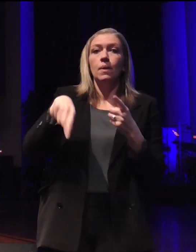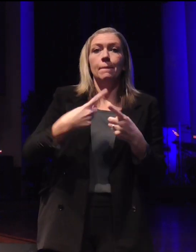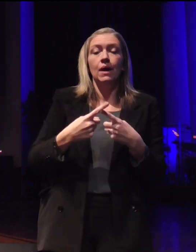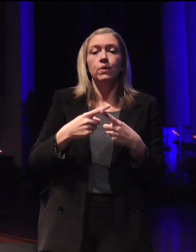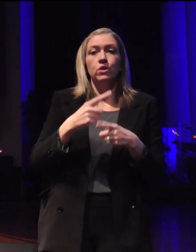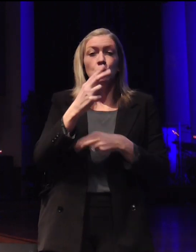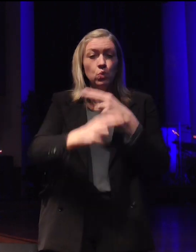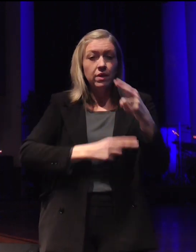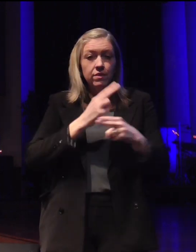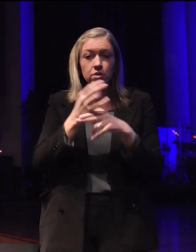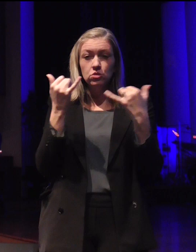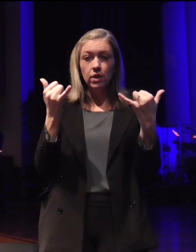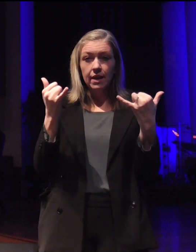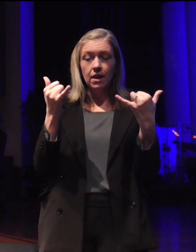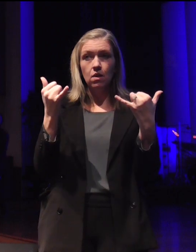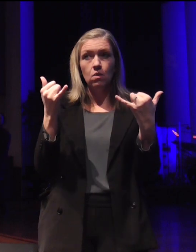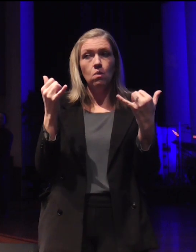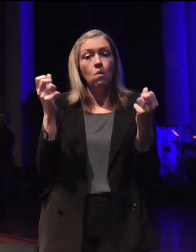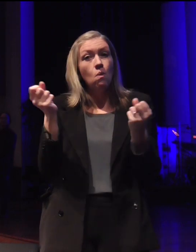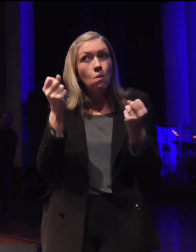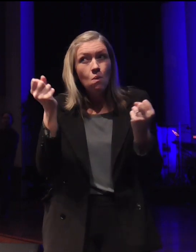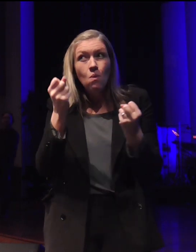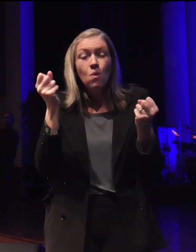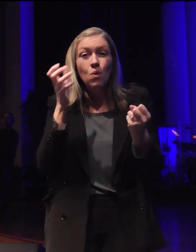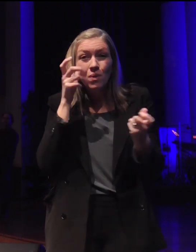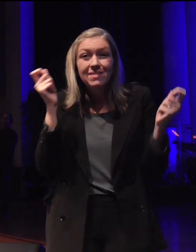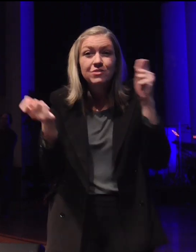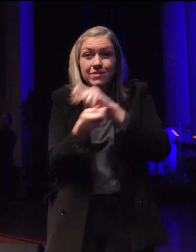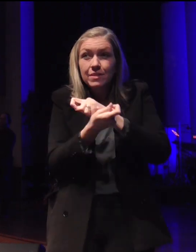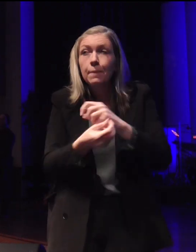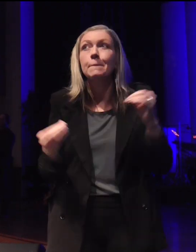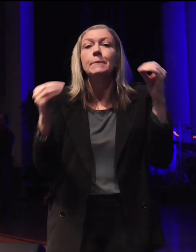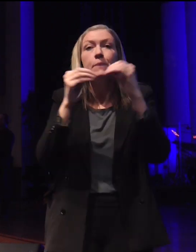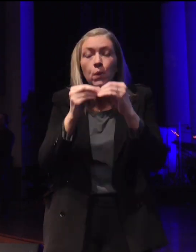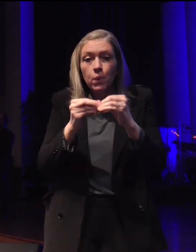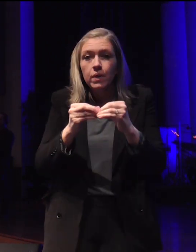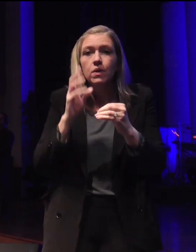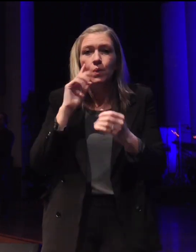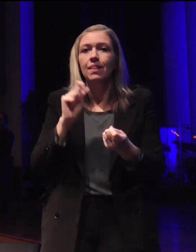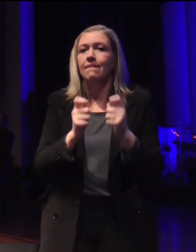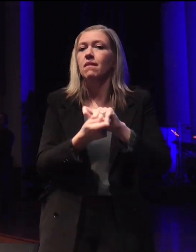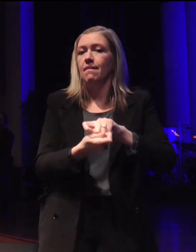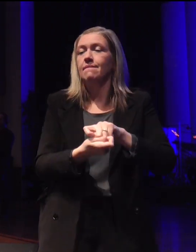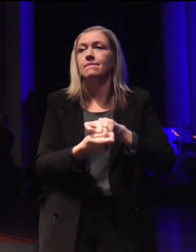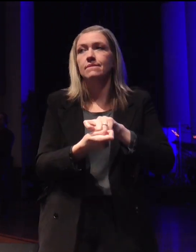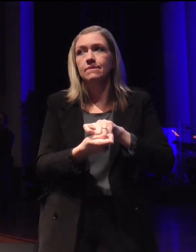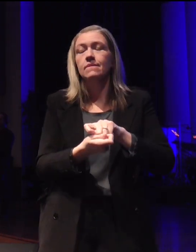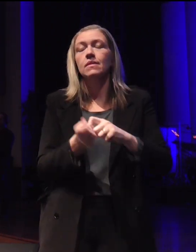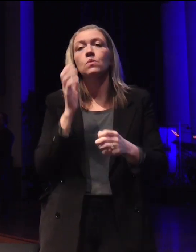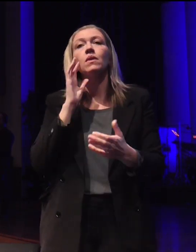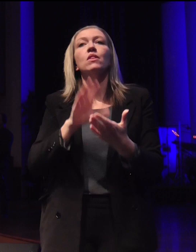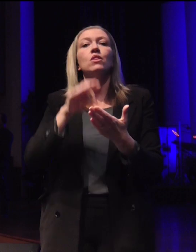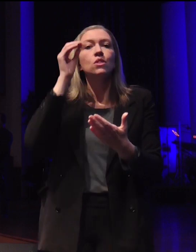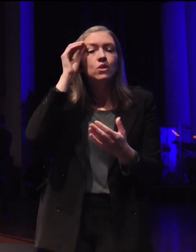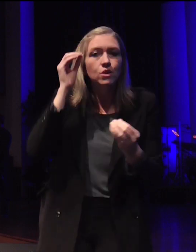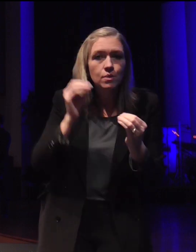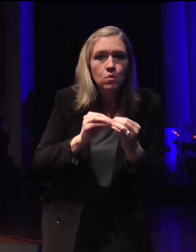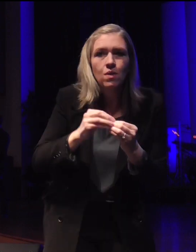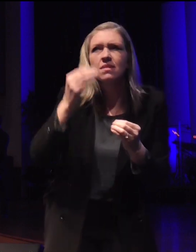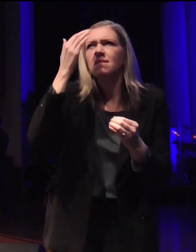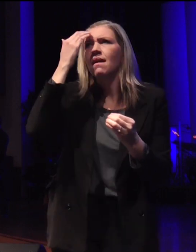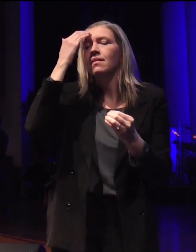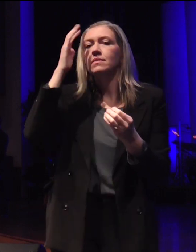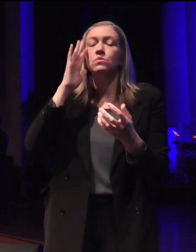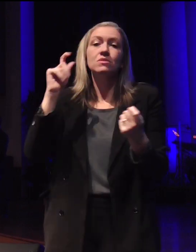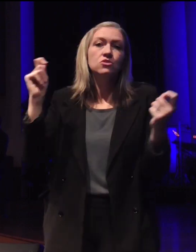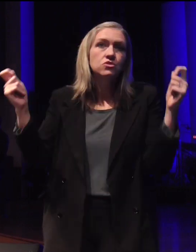now, hold on to your hats. It's going. There's more that is going to evolve. We're going to learn more. Knowledge is going to shift